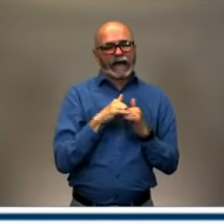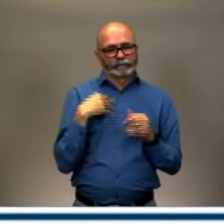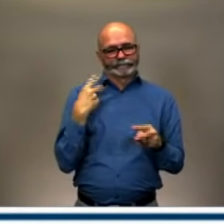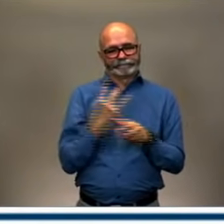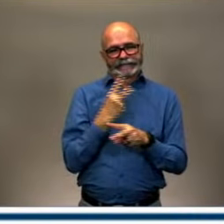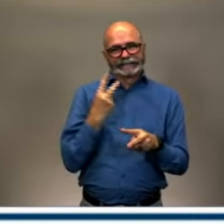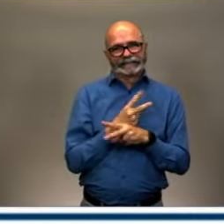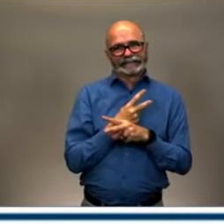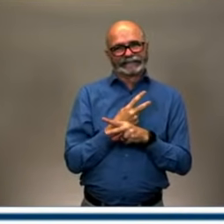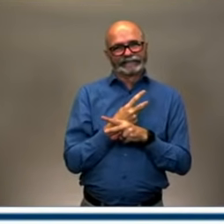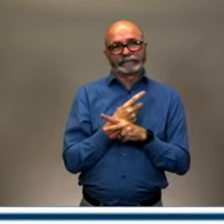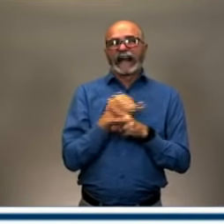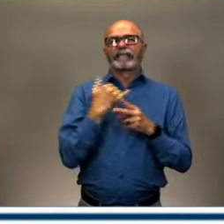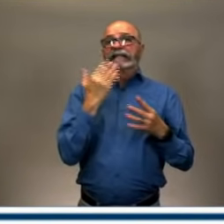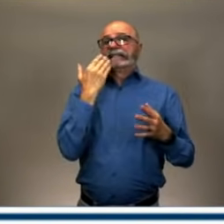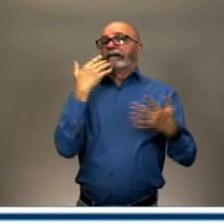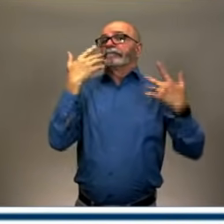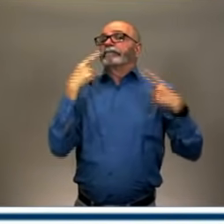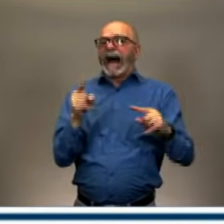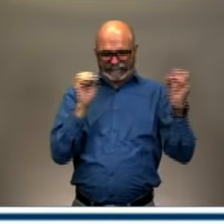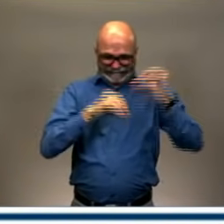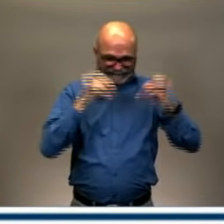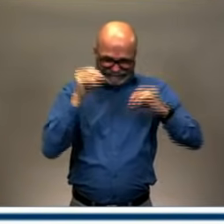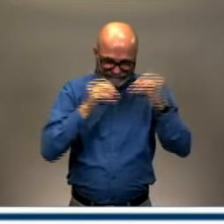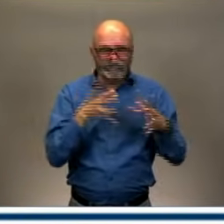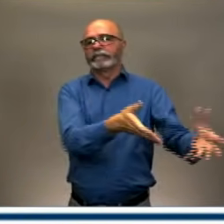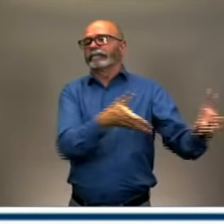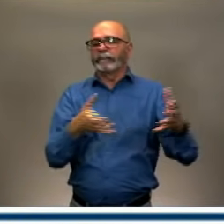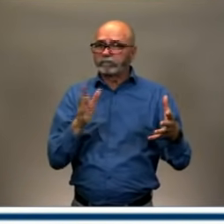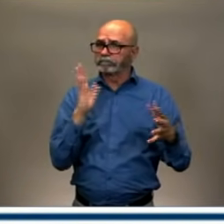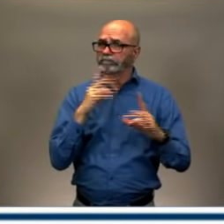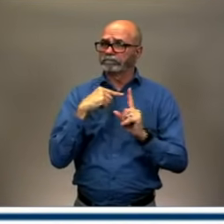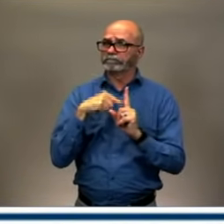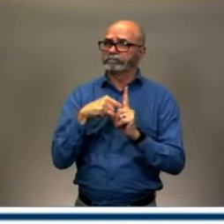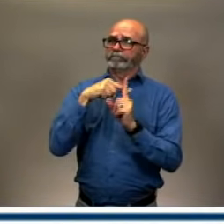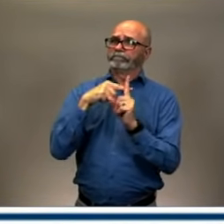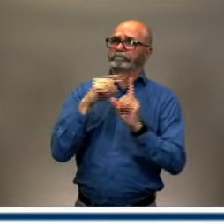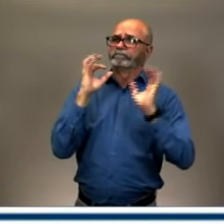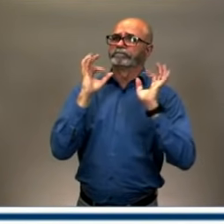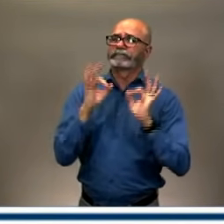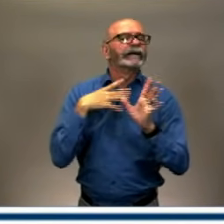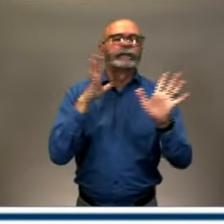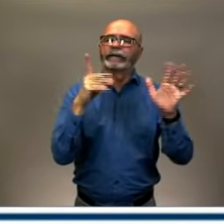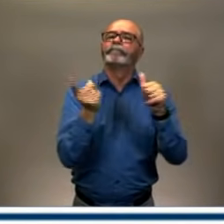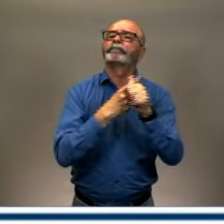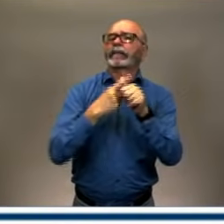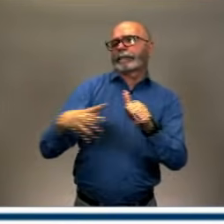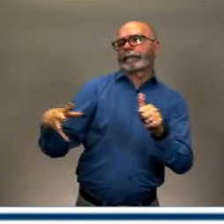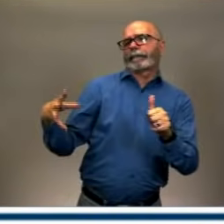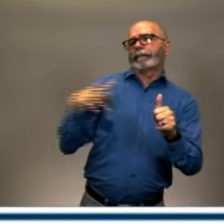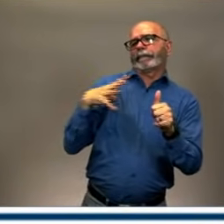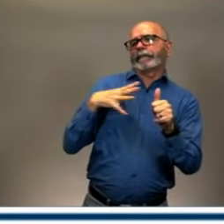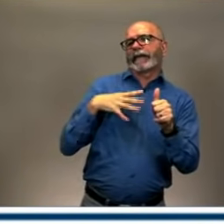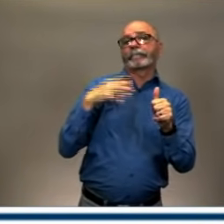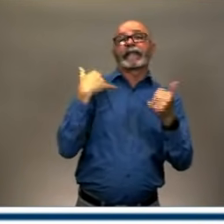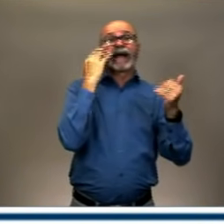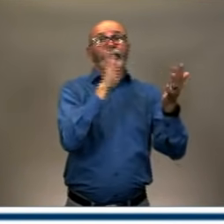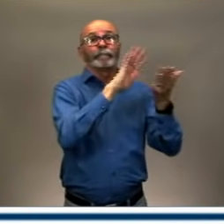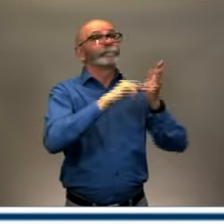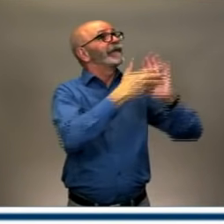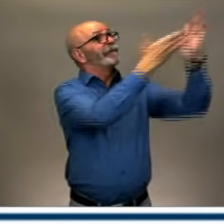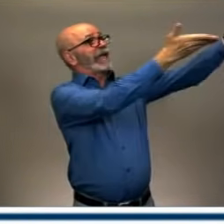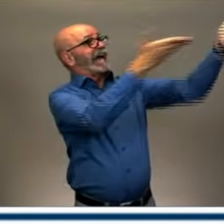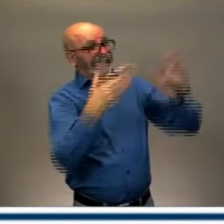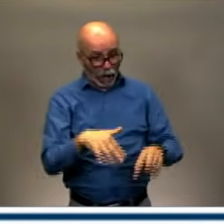facilities. That may seem like a simple example, but we have to test all these things out before we actually do it with vaccine. So that's all